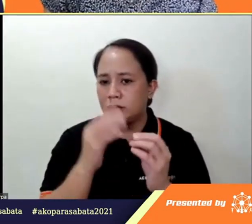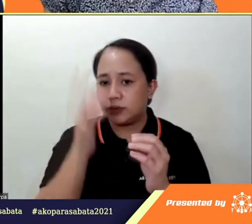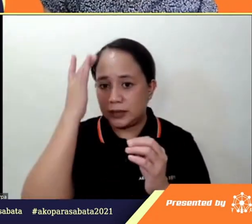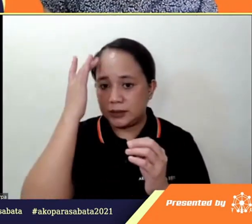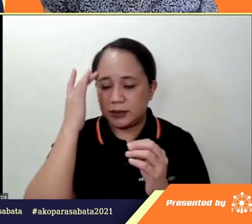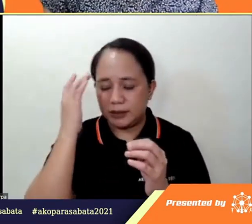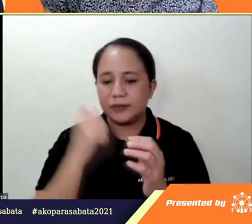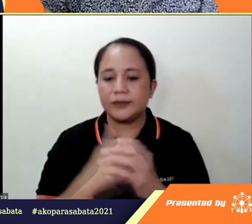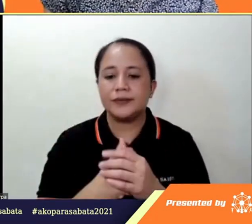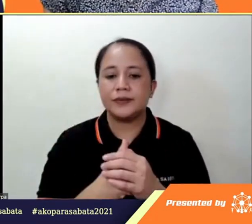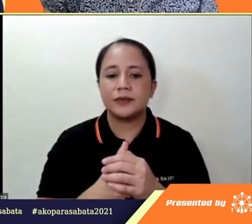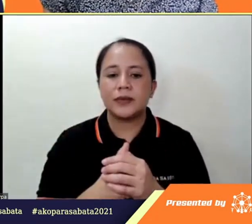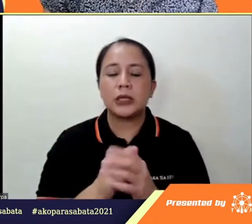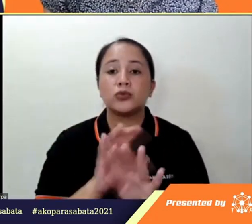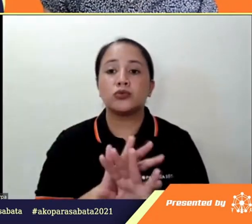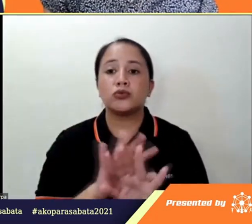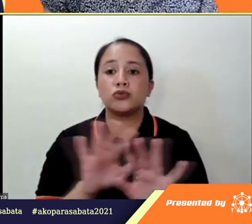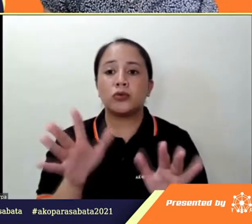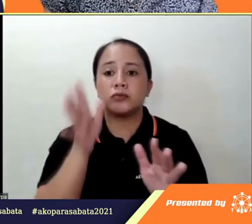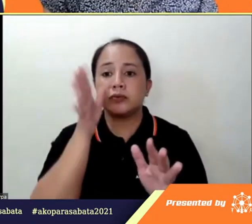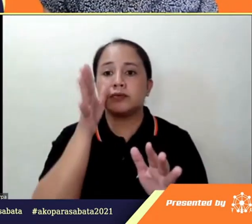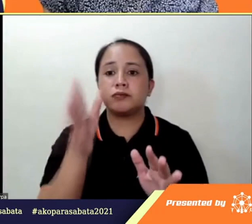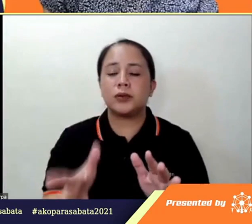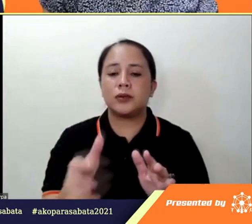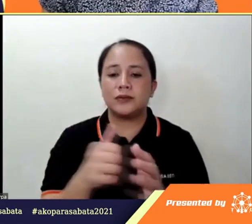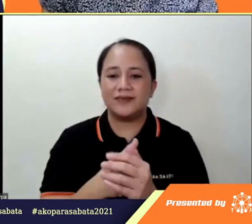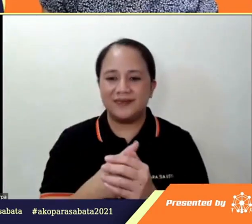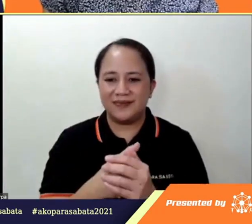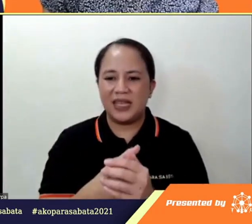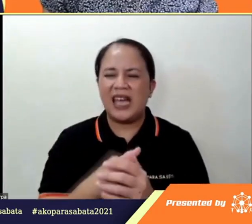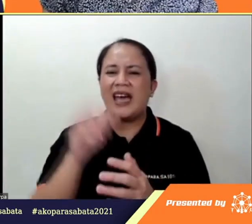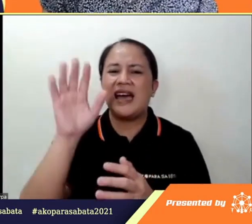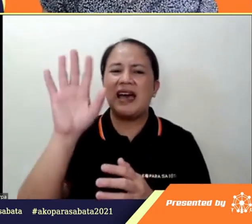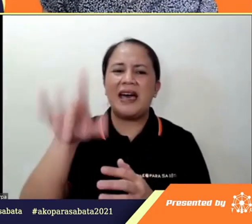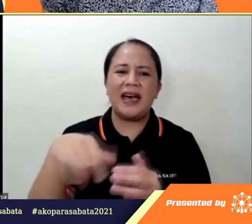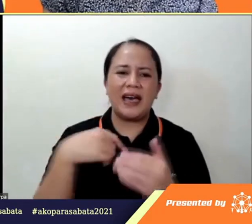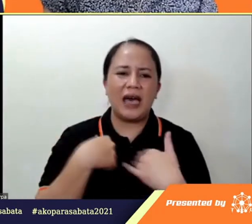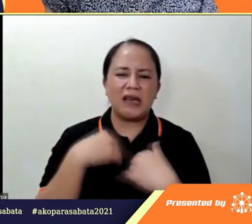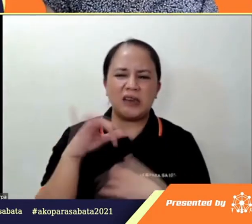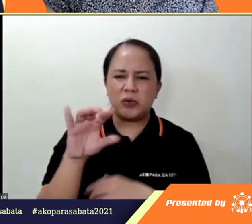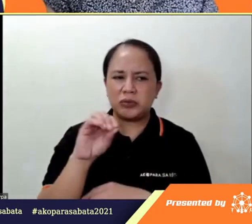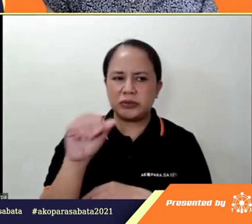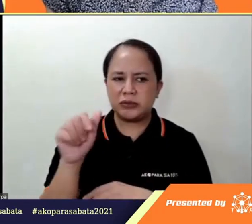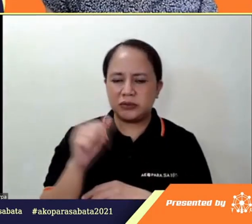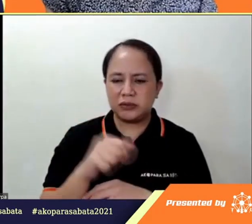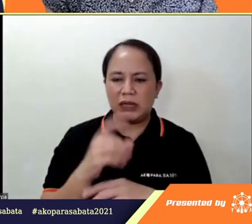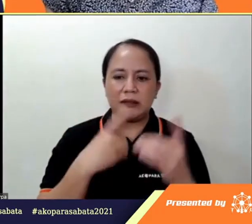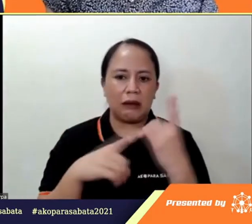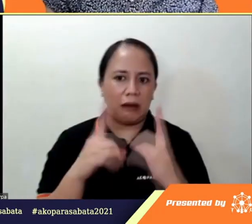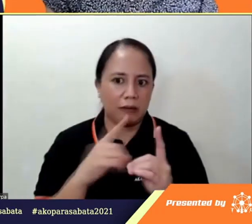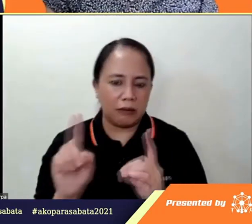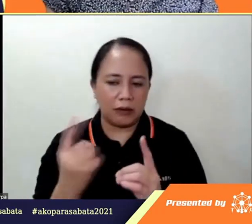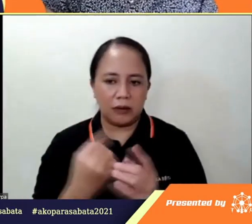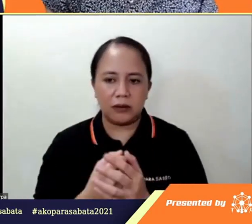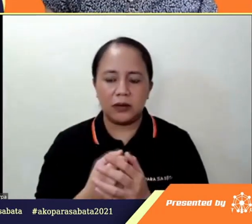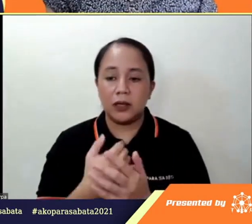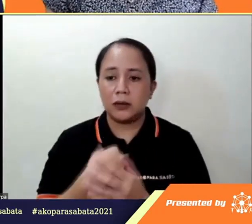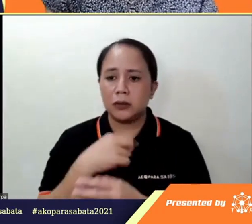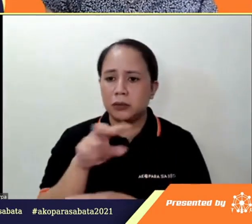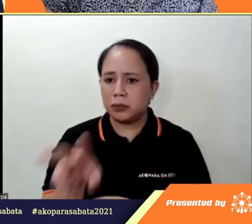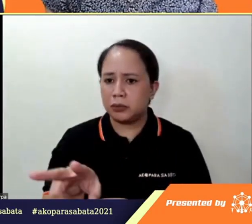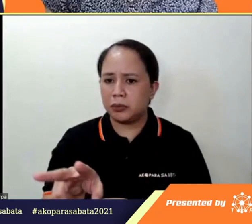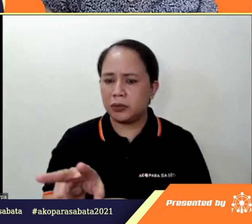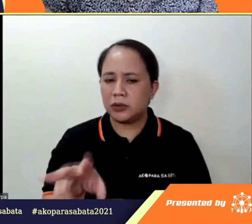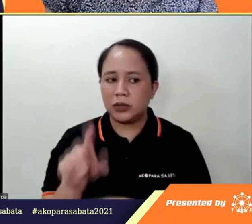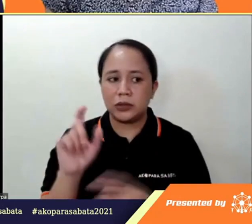sensitive. Huwag nating baliwalain lang na nag-iinarte lang yan, ganyan lang yan. Kapag may nakita ka na kayong